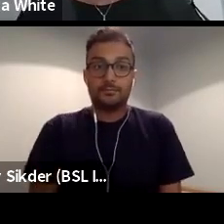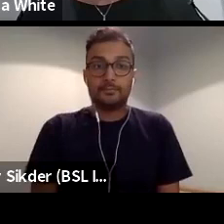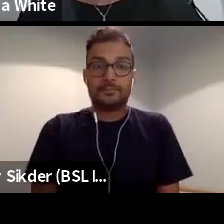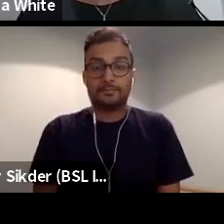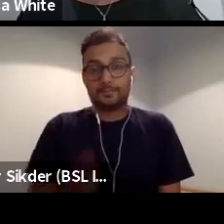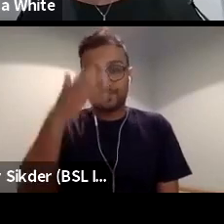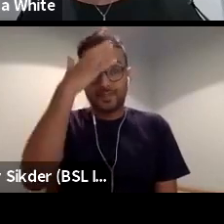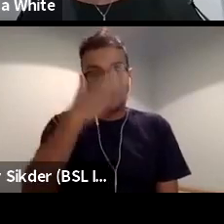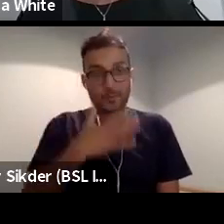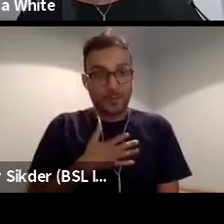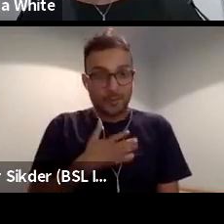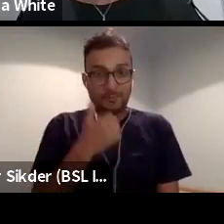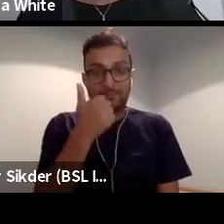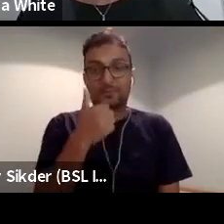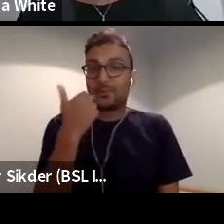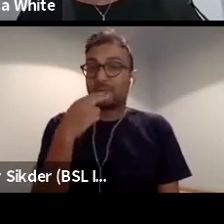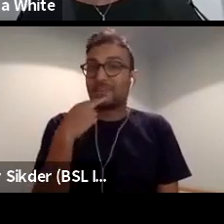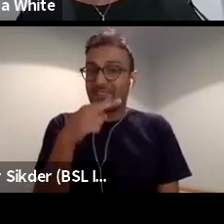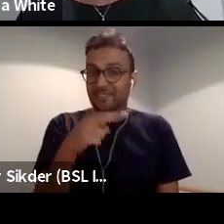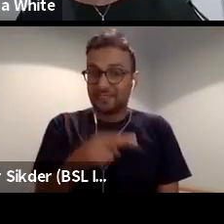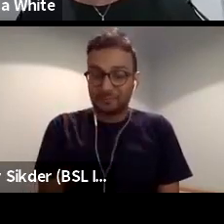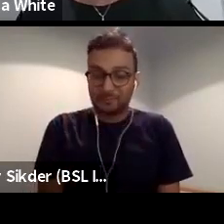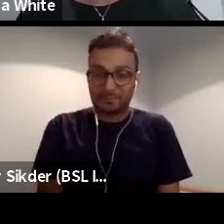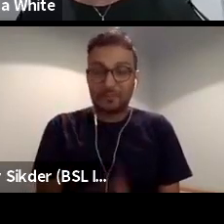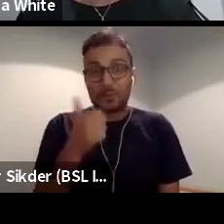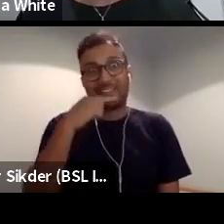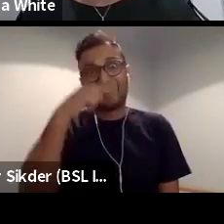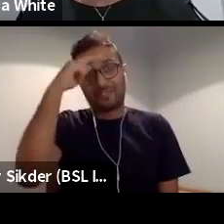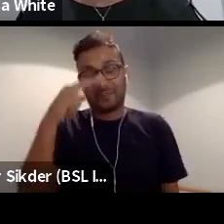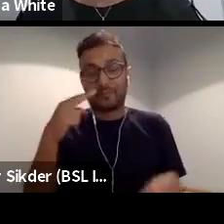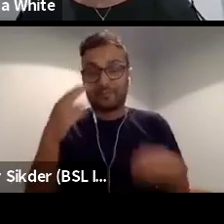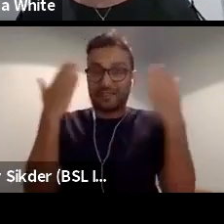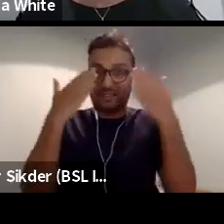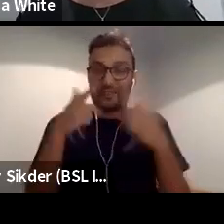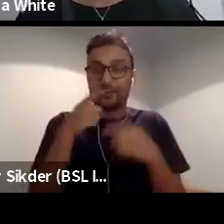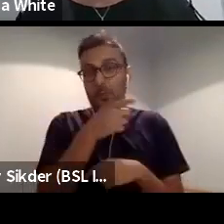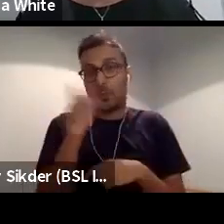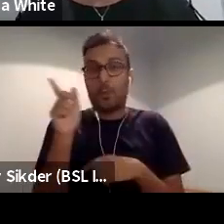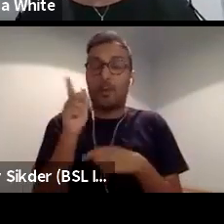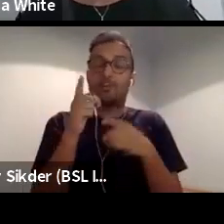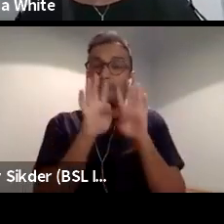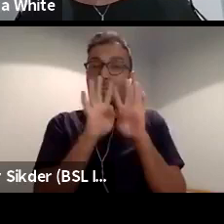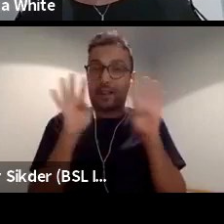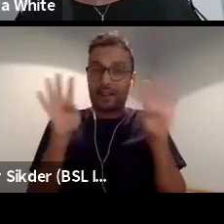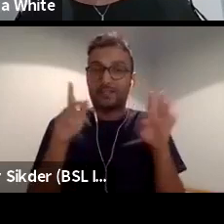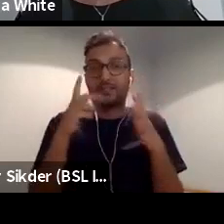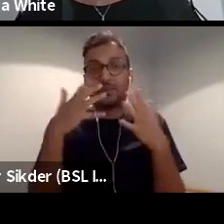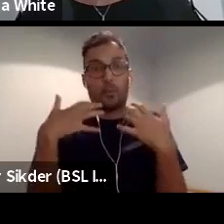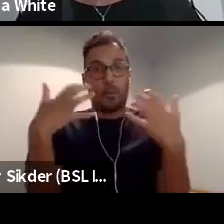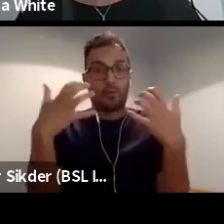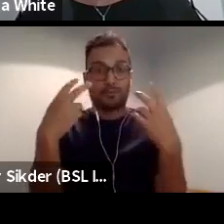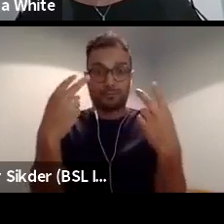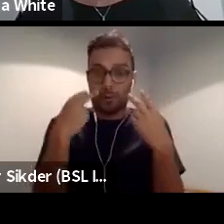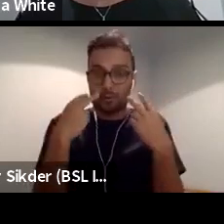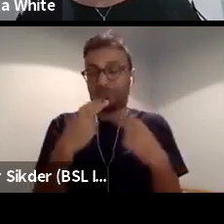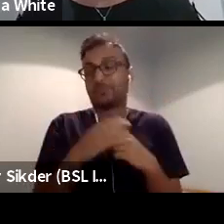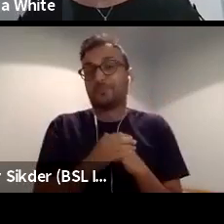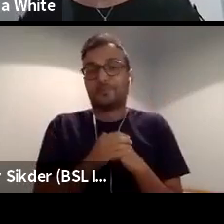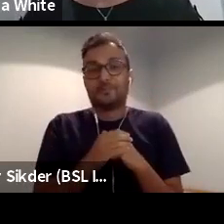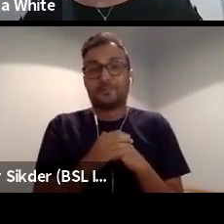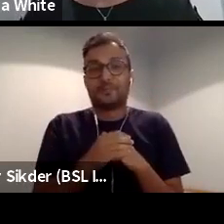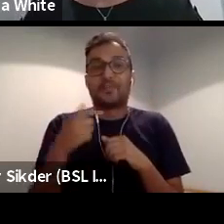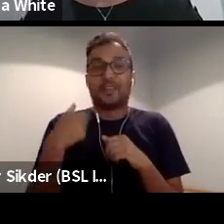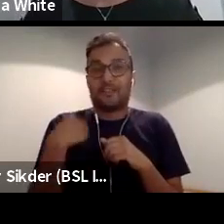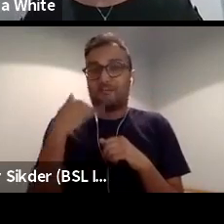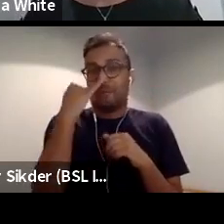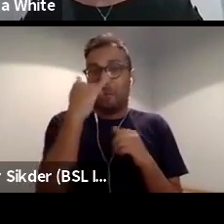Assalamu alaikum and good evening to all our panelists and audience members. I'll switch off my phones and I'll ask everybody else to do that